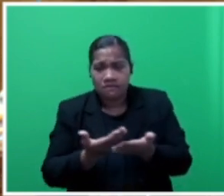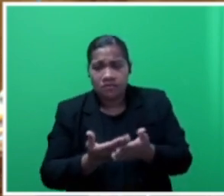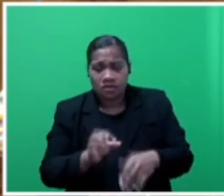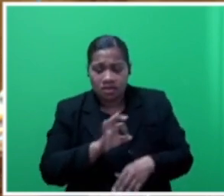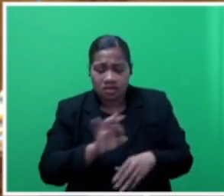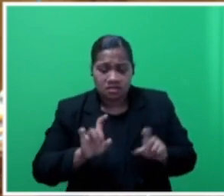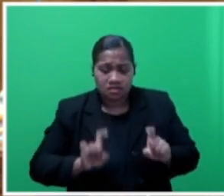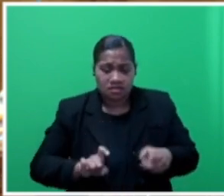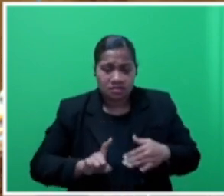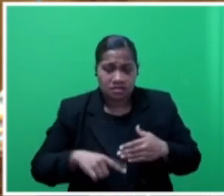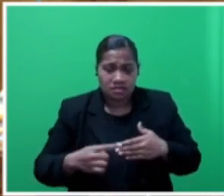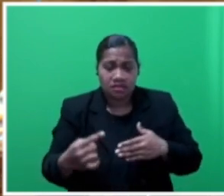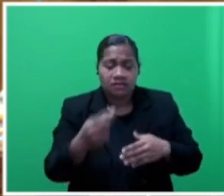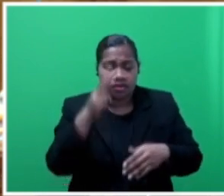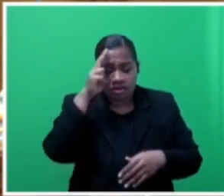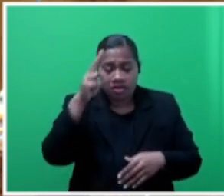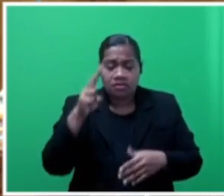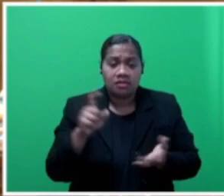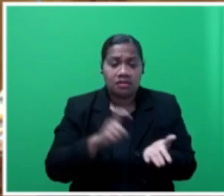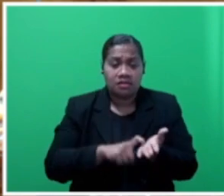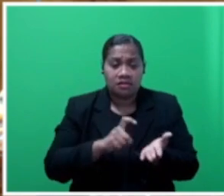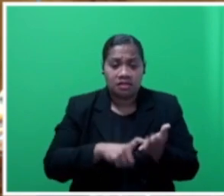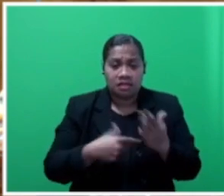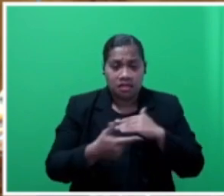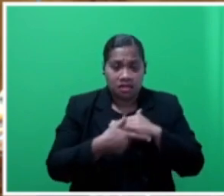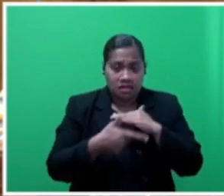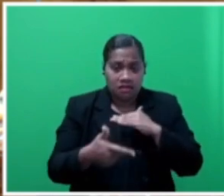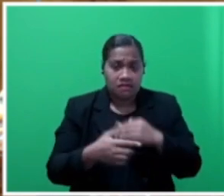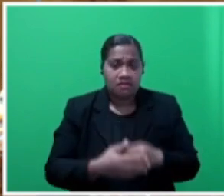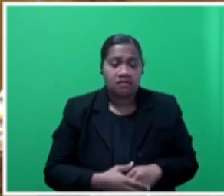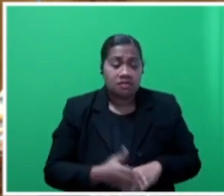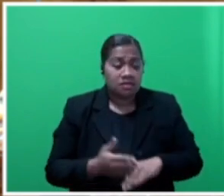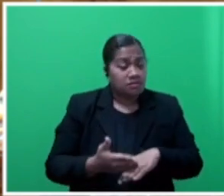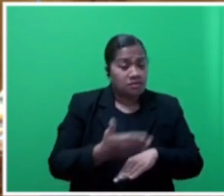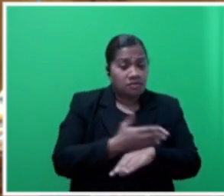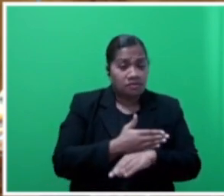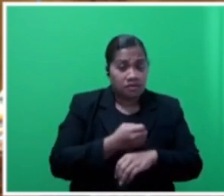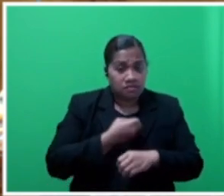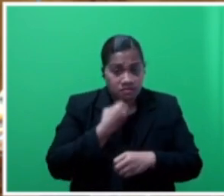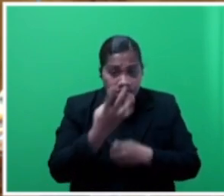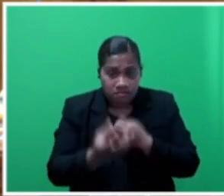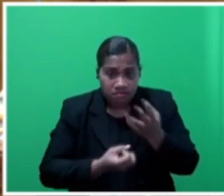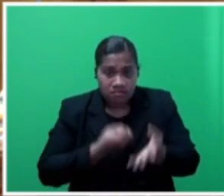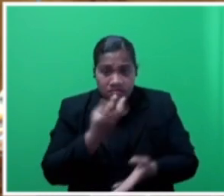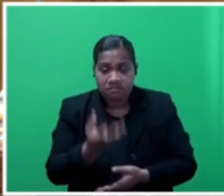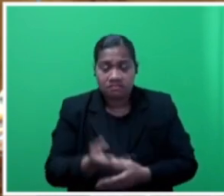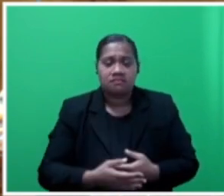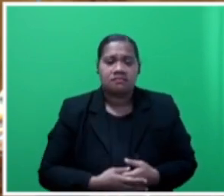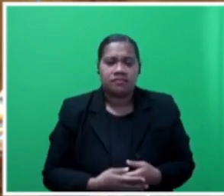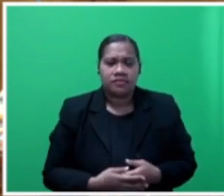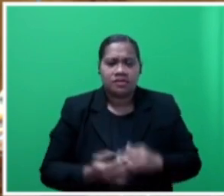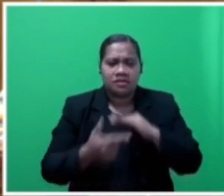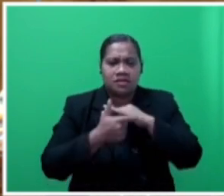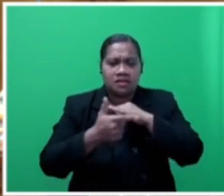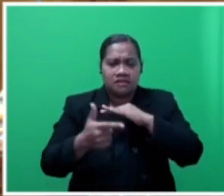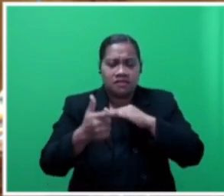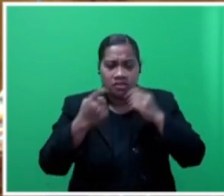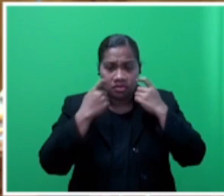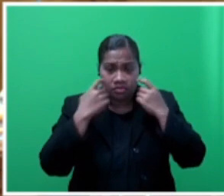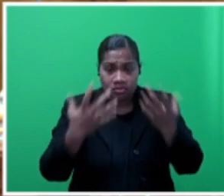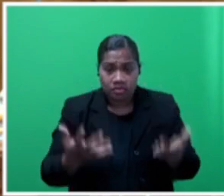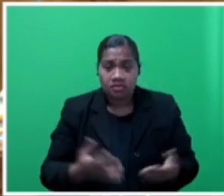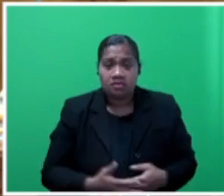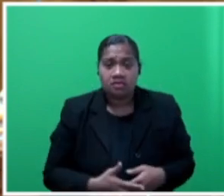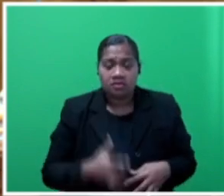unsustainability of our national debt level. Before deliberating on our high unacceptable level of exposure due to our